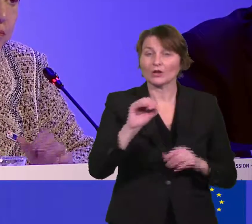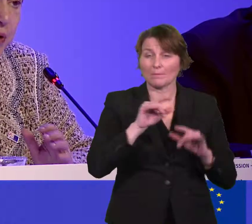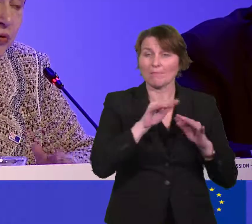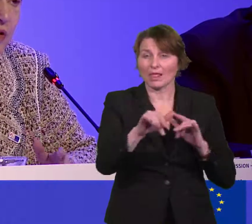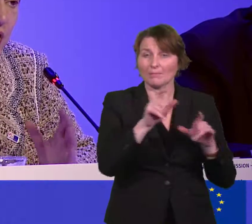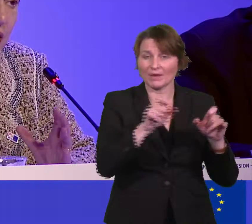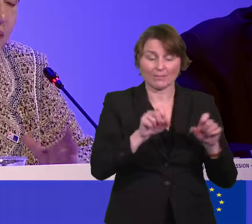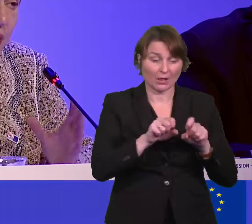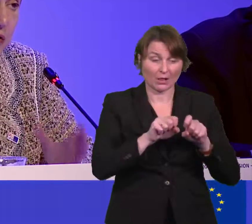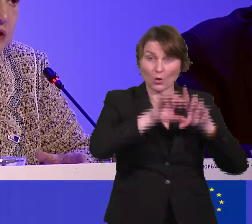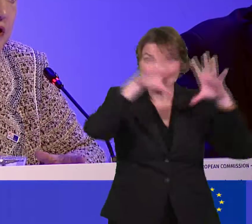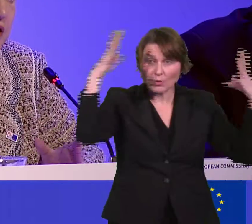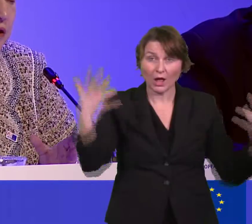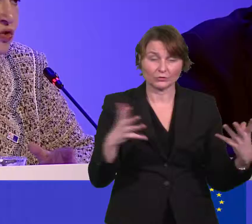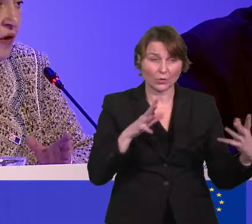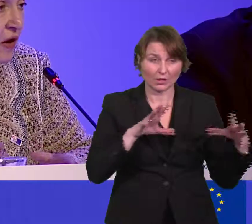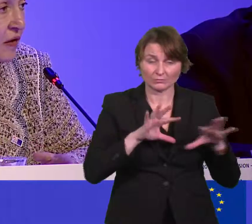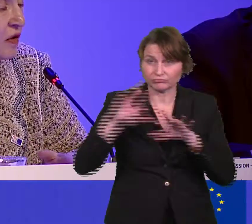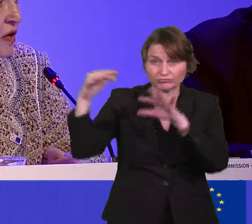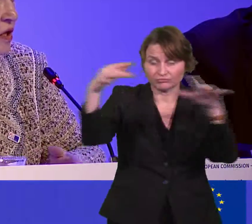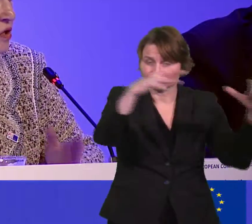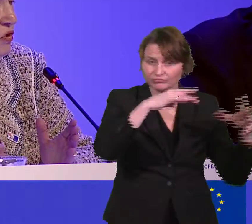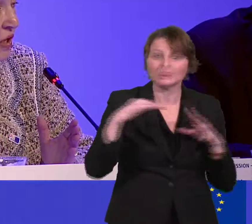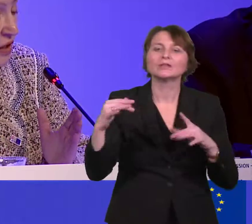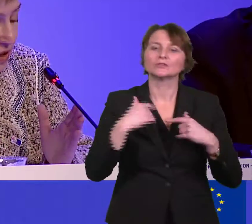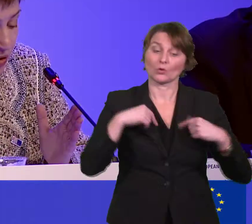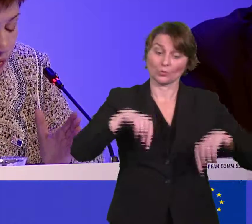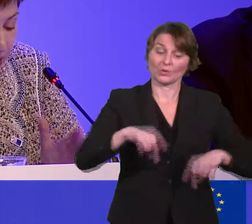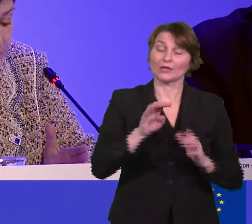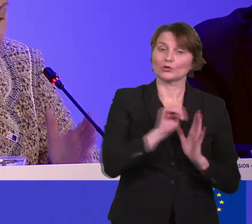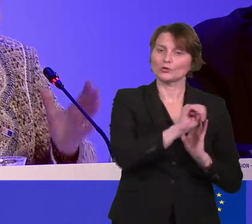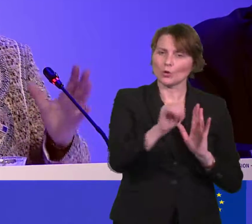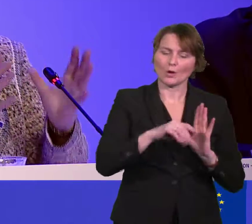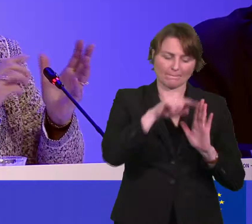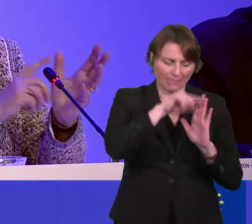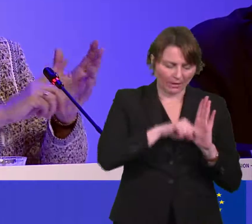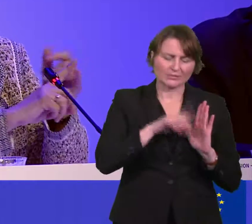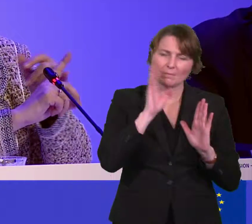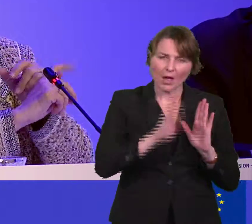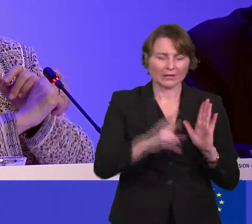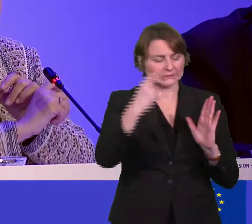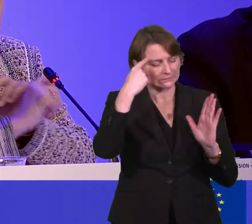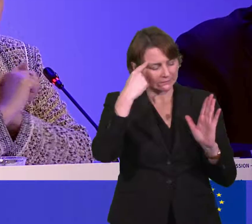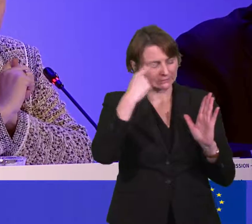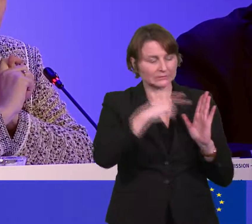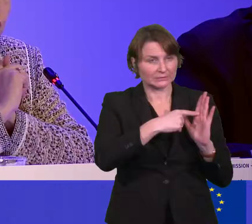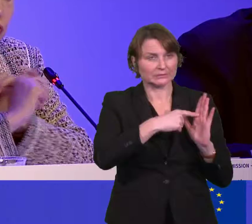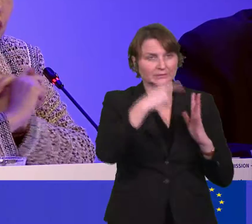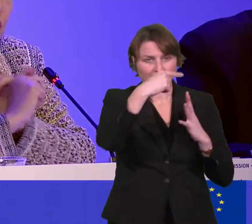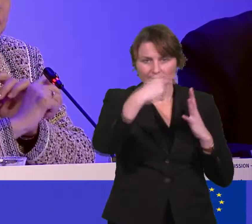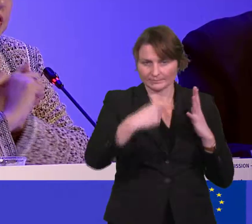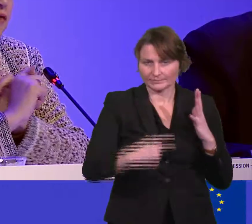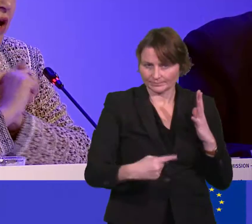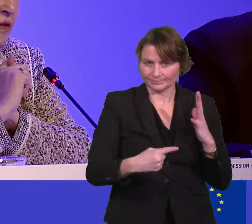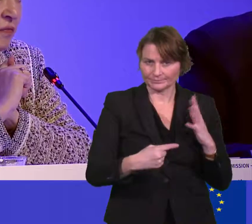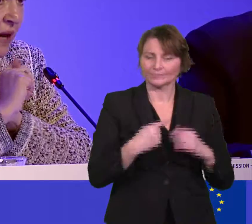Europe build our policy in this regard in a way that addresses first the